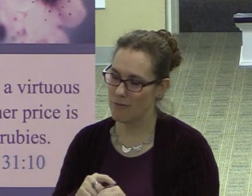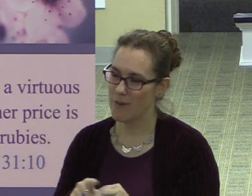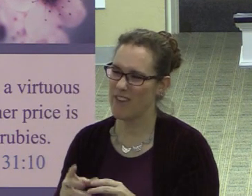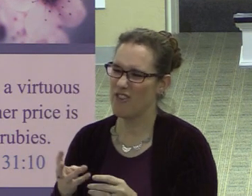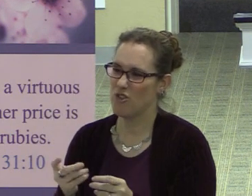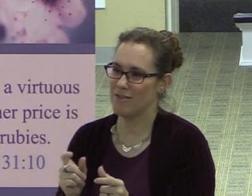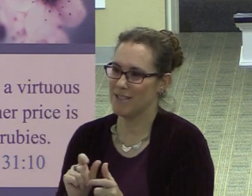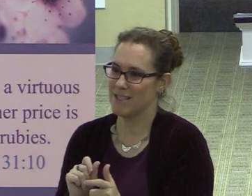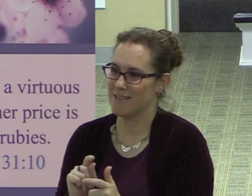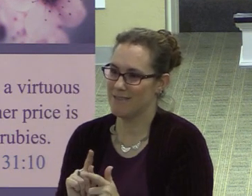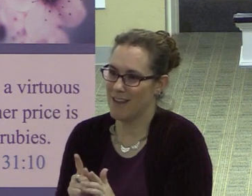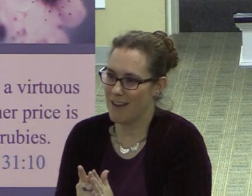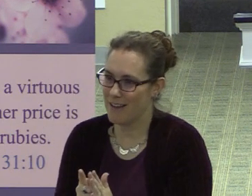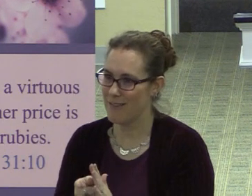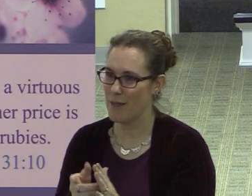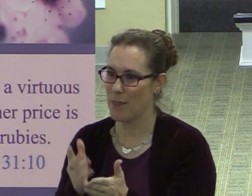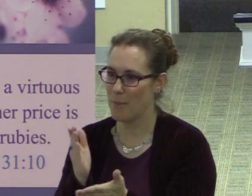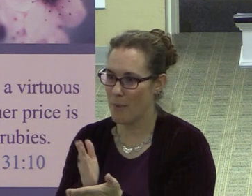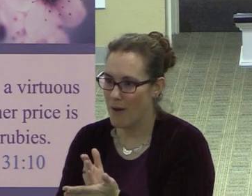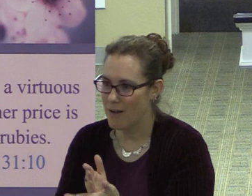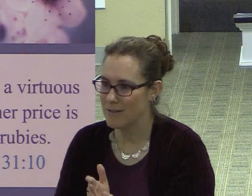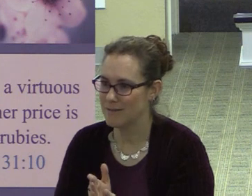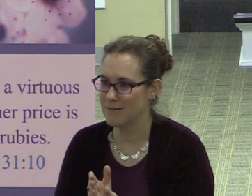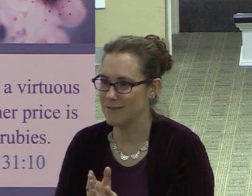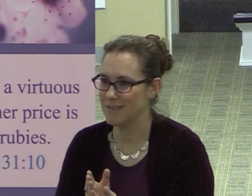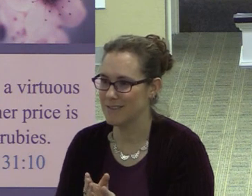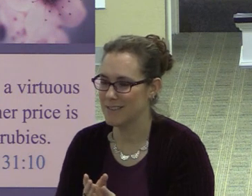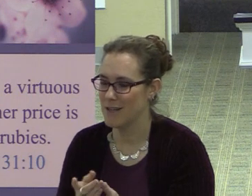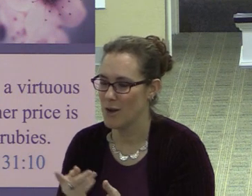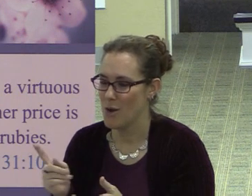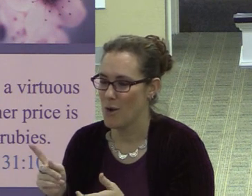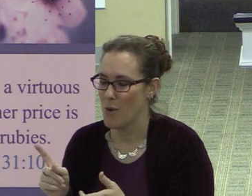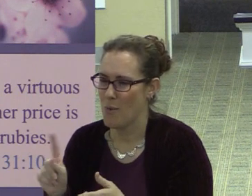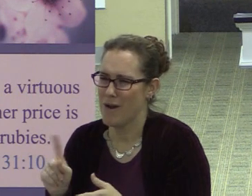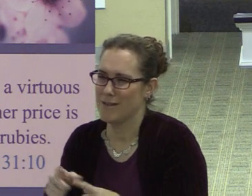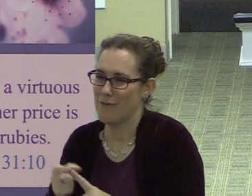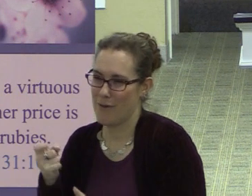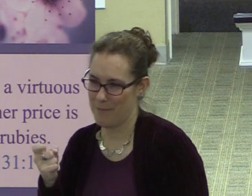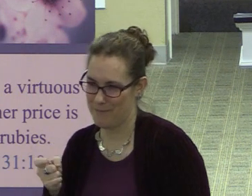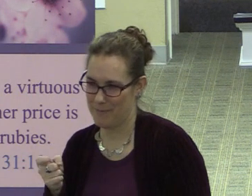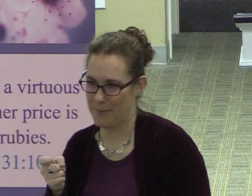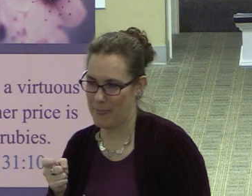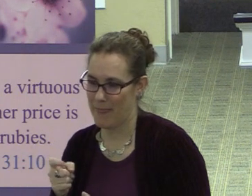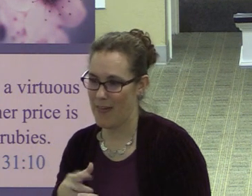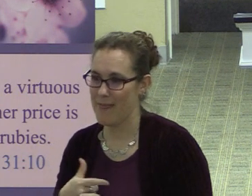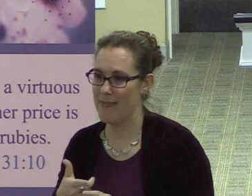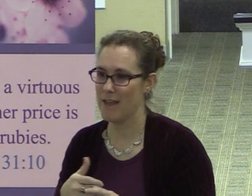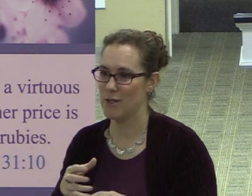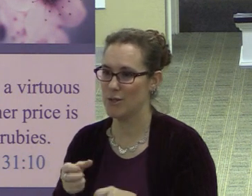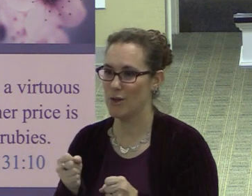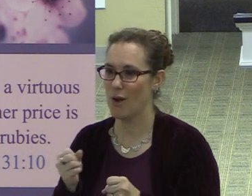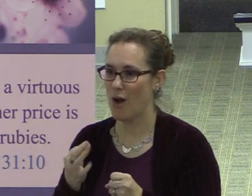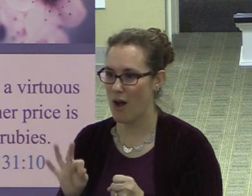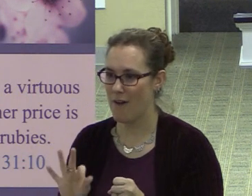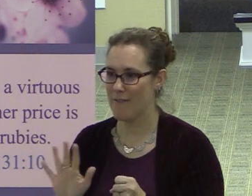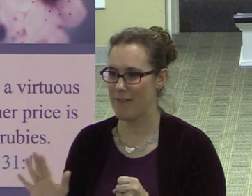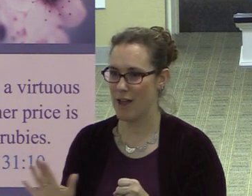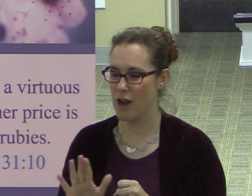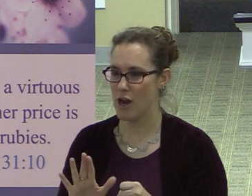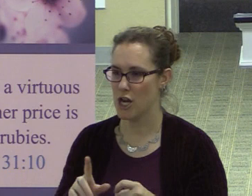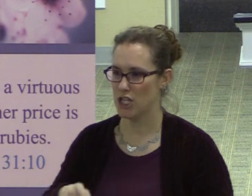realize what's taking place, where this is from. And it says, and took off their chariot